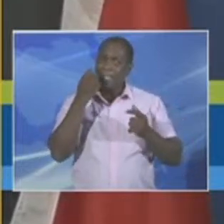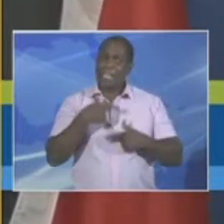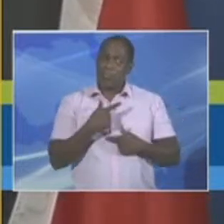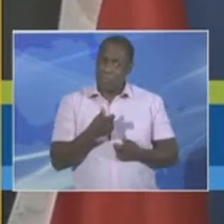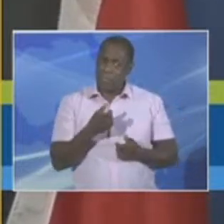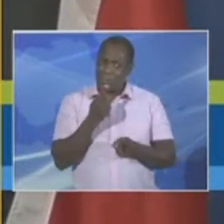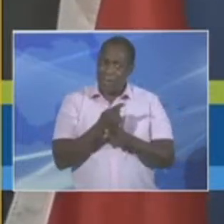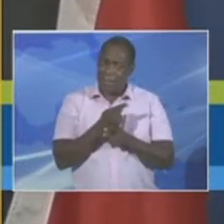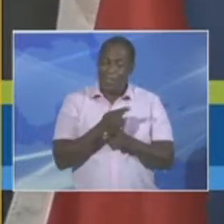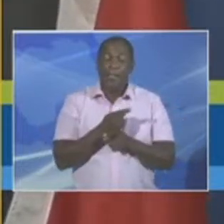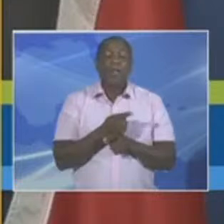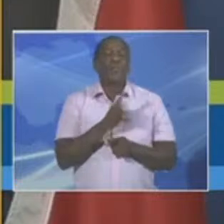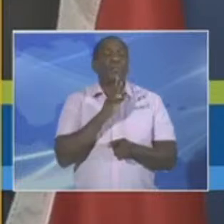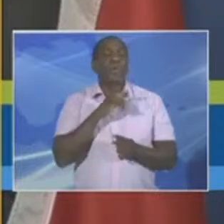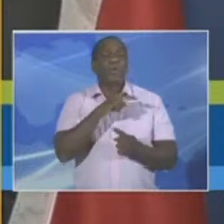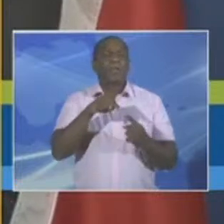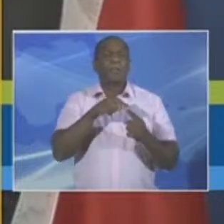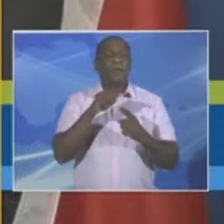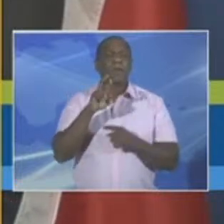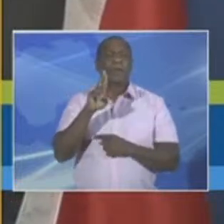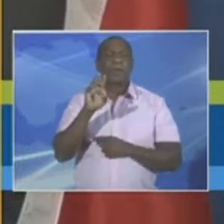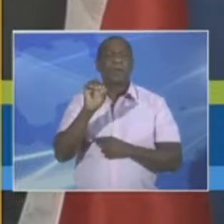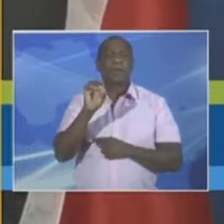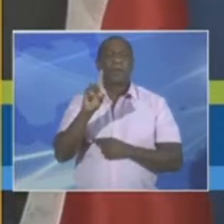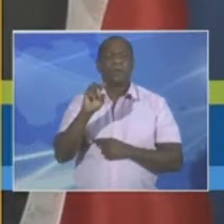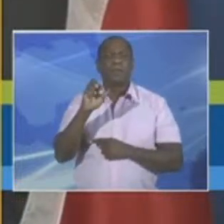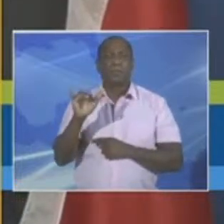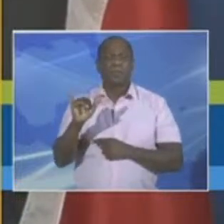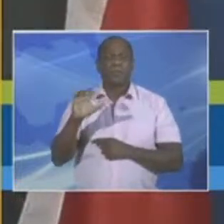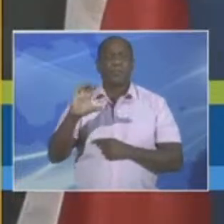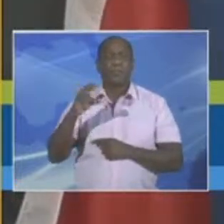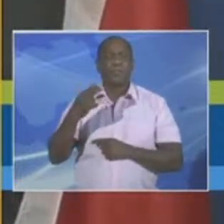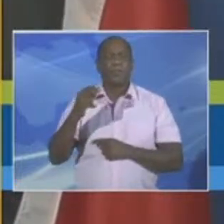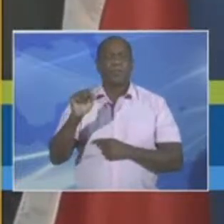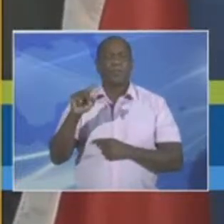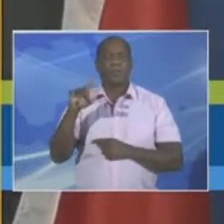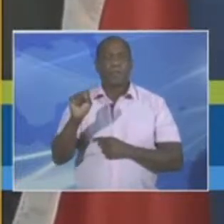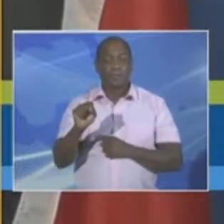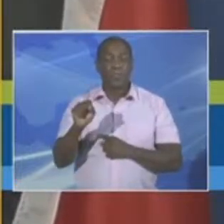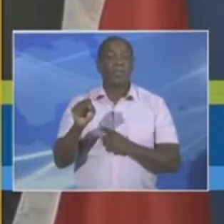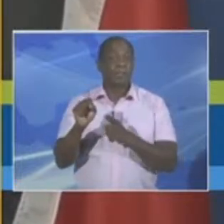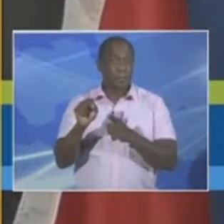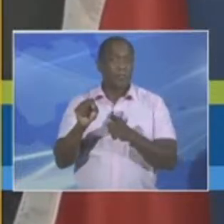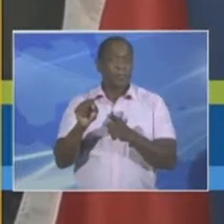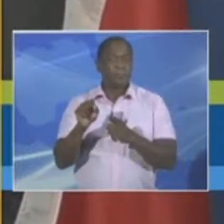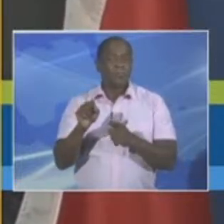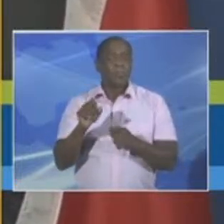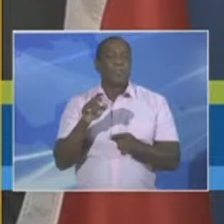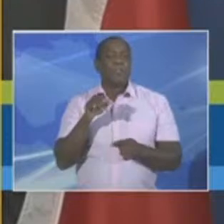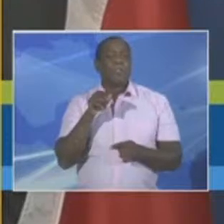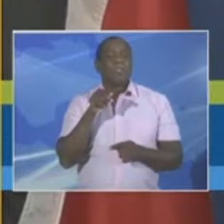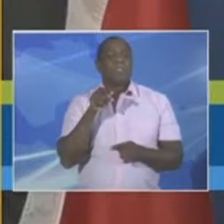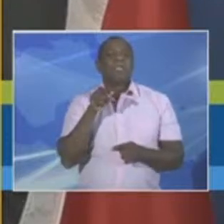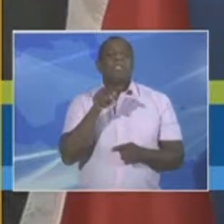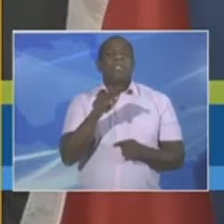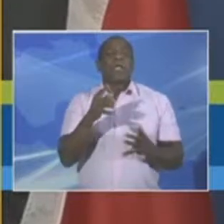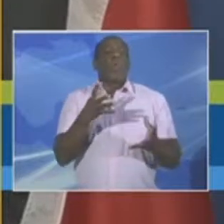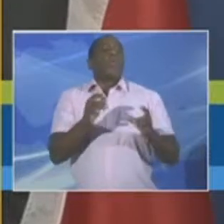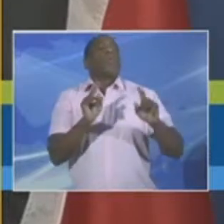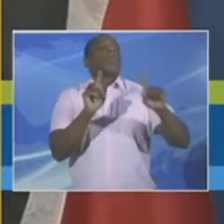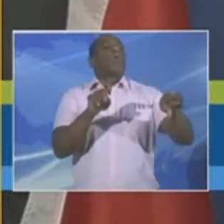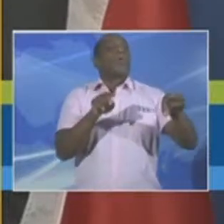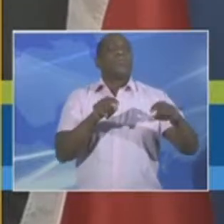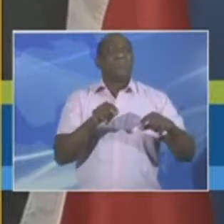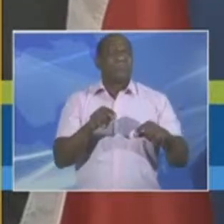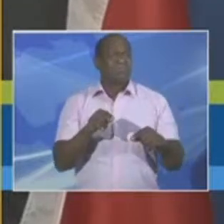and Tobago and where he wants to go. That had nothing to do with Guyana, because Rodney Charles goes to places that